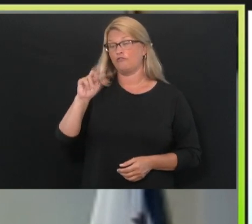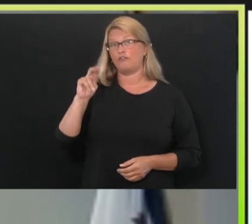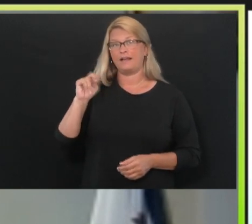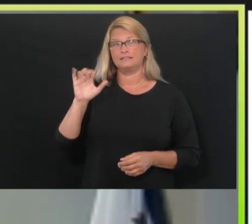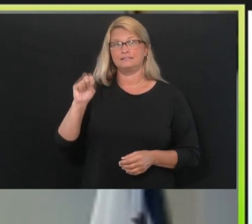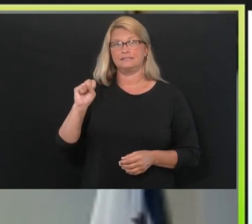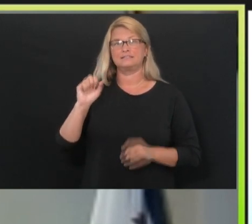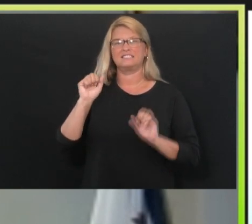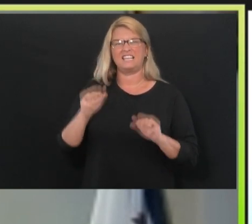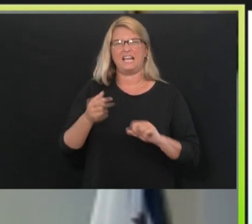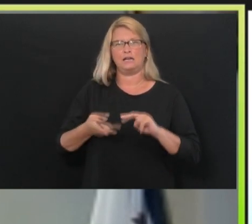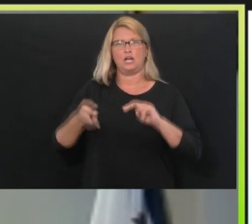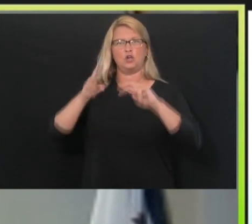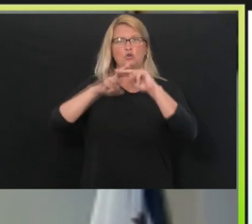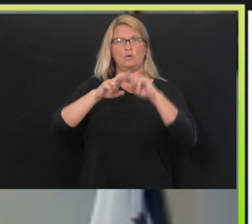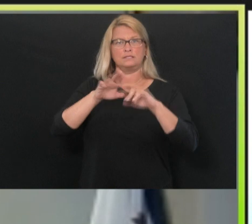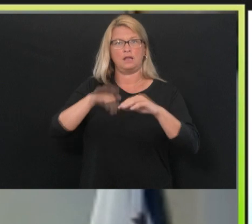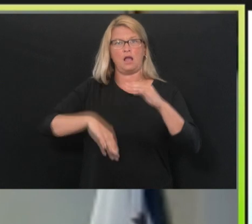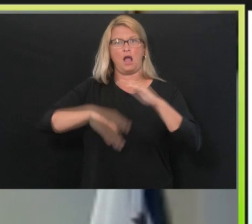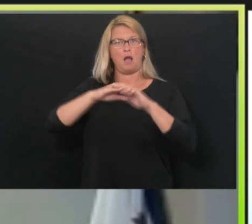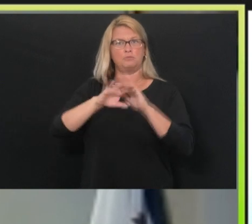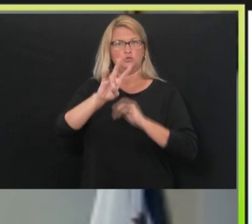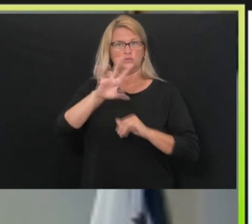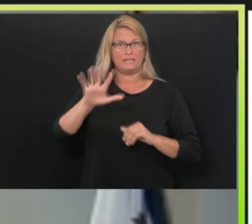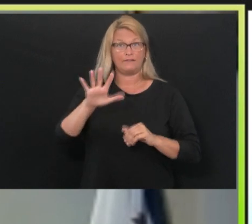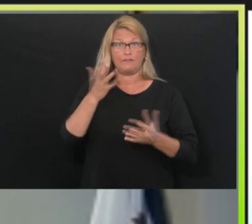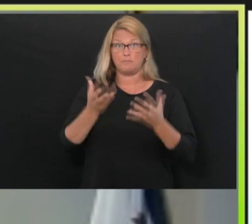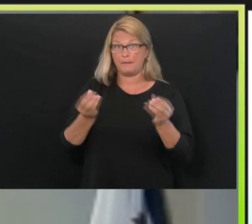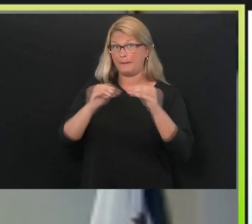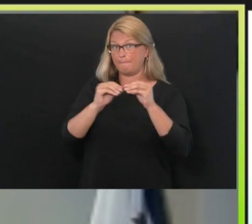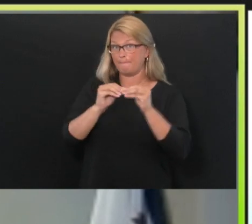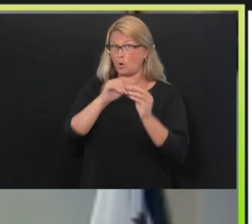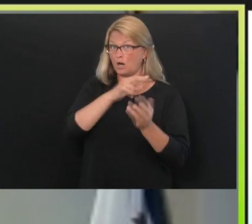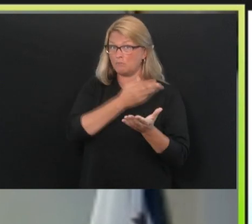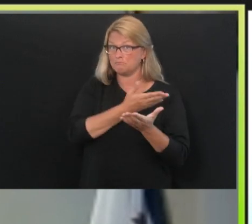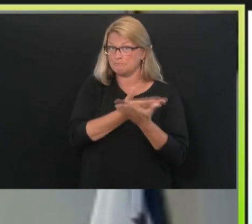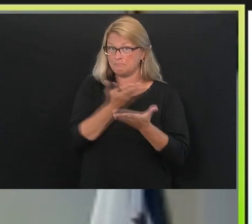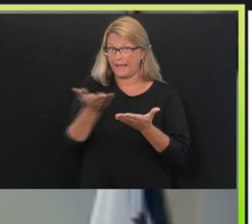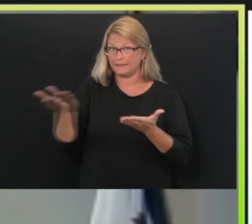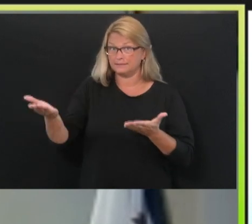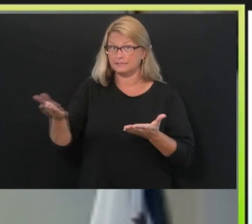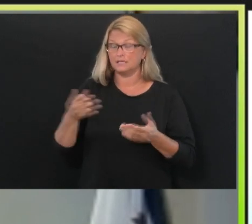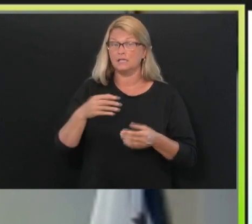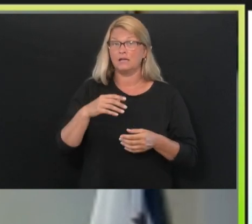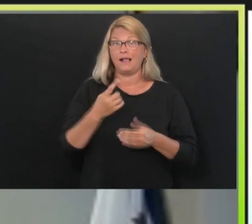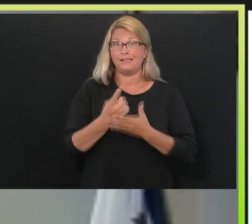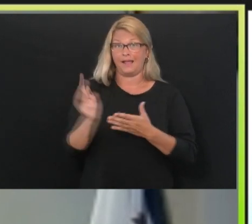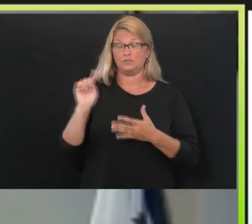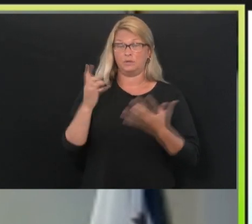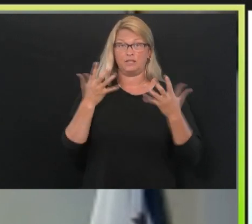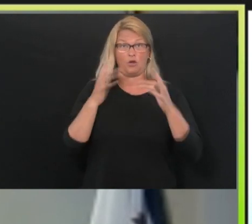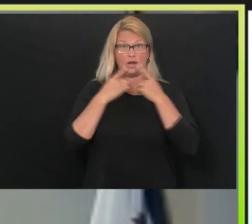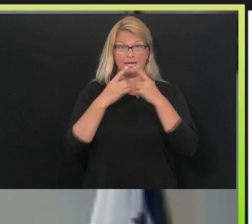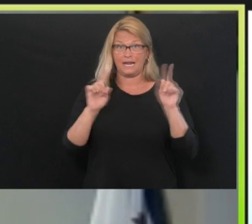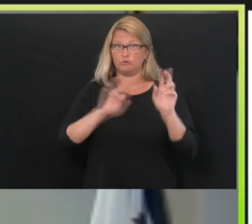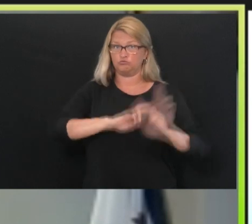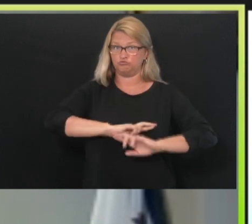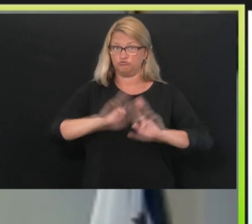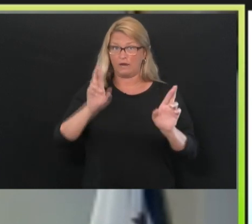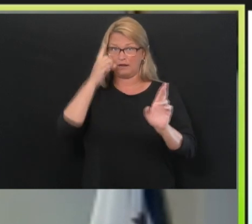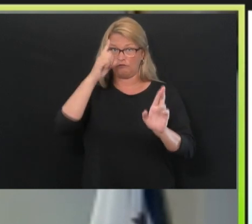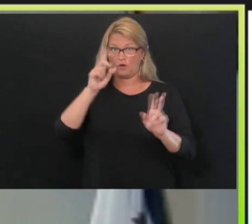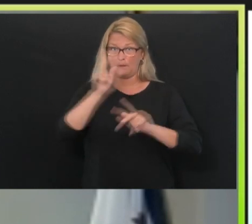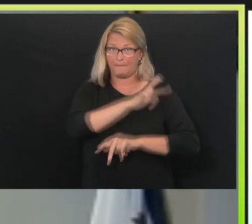up to 75 and perhaps more. Last week, they announced they were ready to accept patients. We have